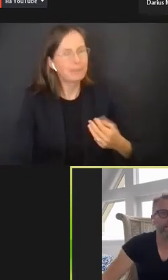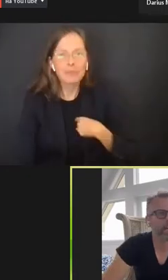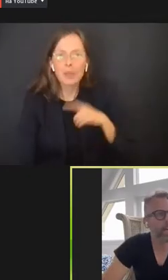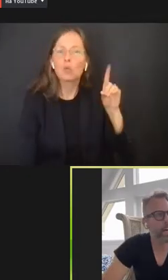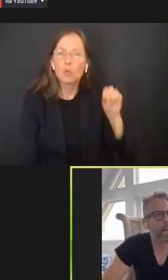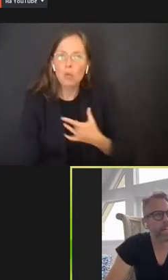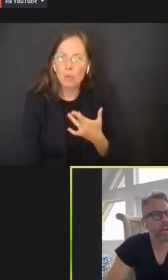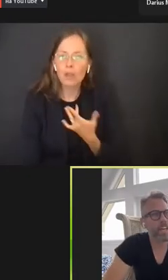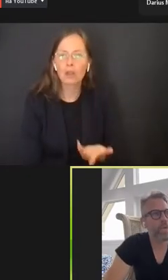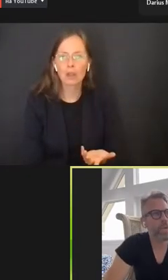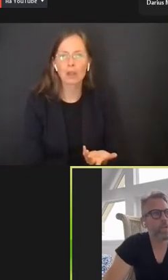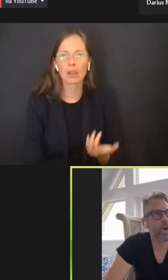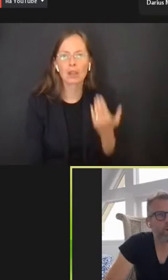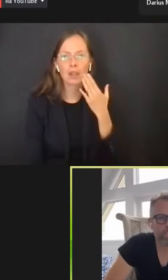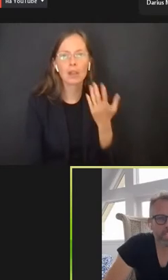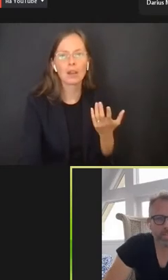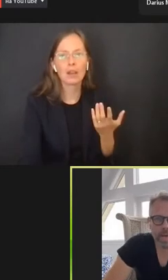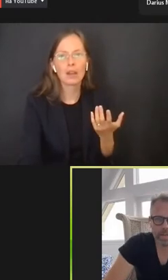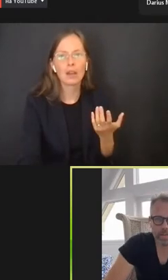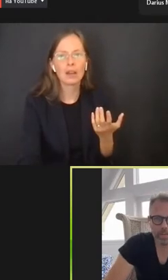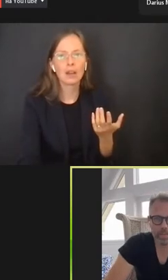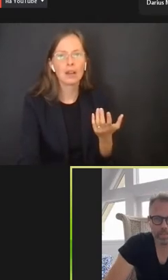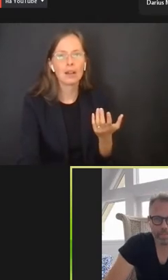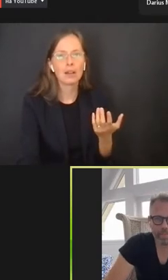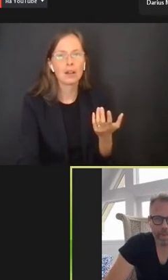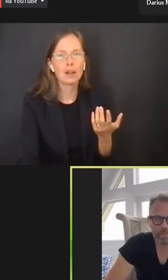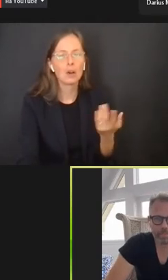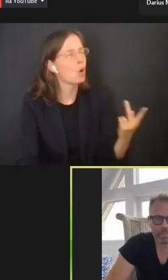like, you know, yeah, we were always competitive.